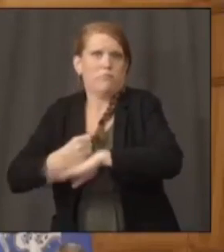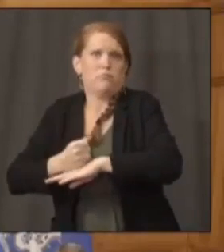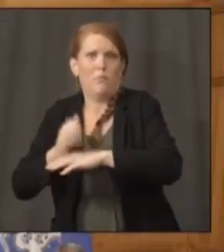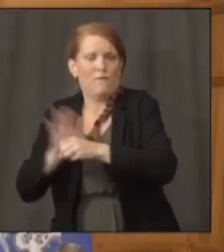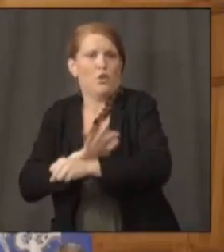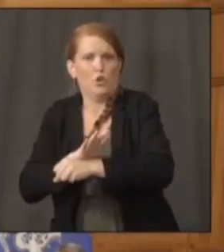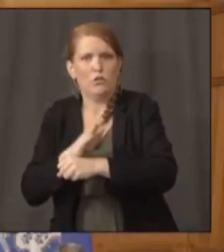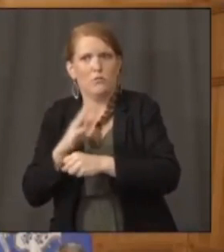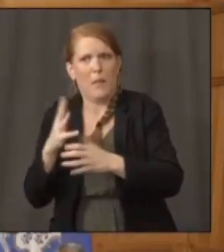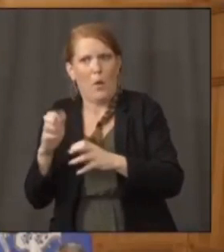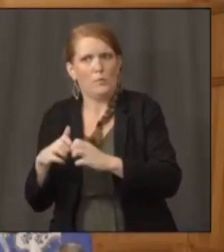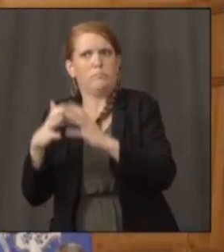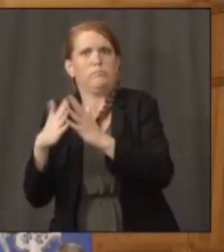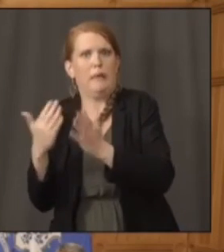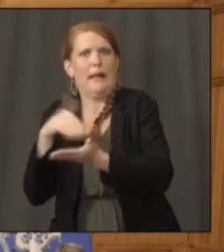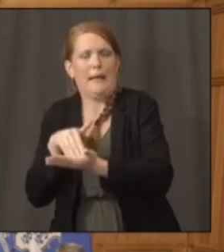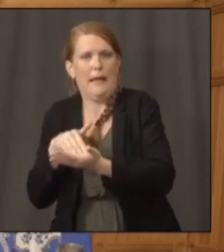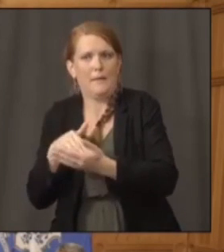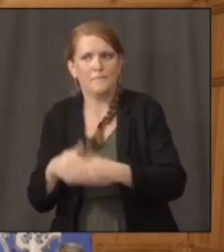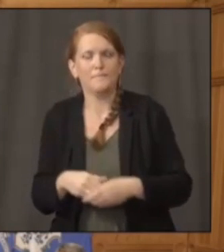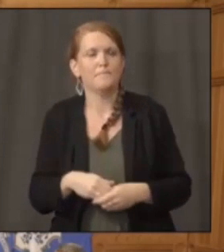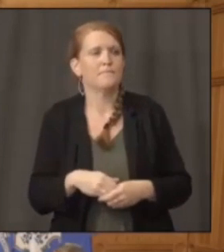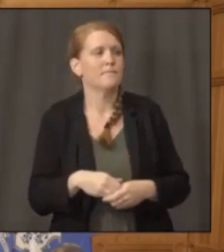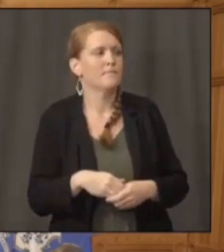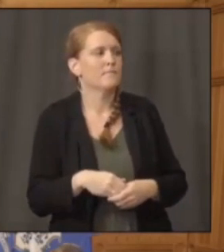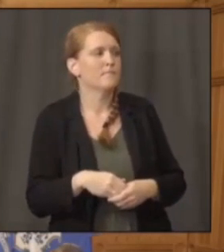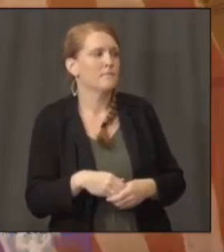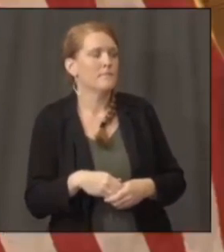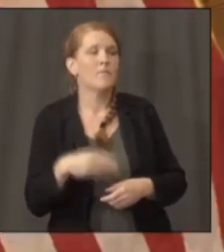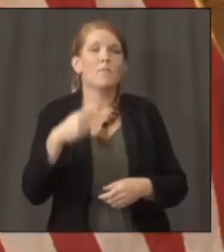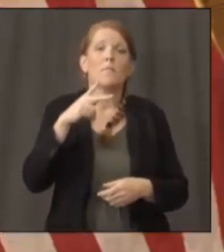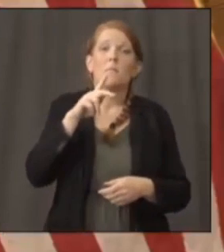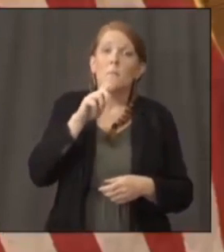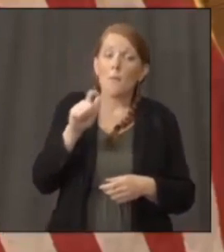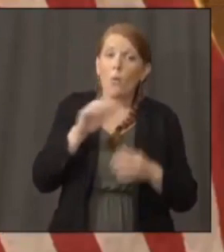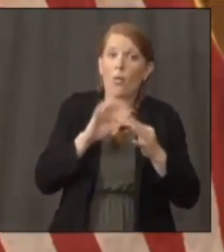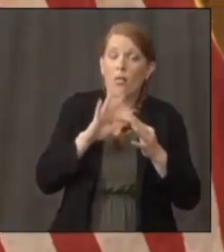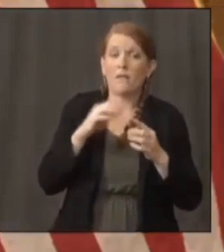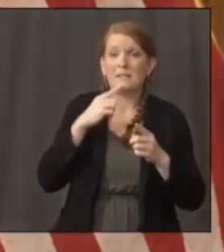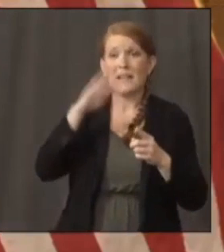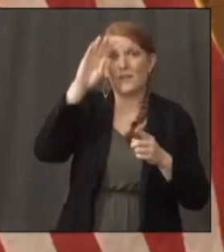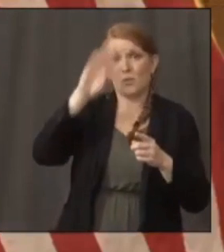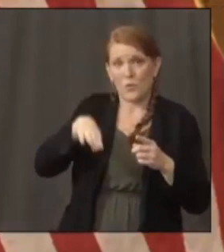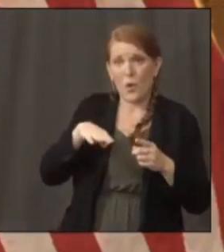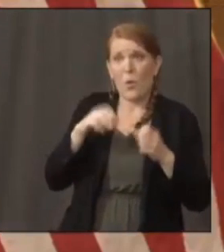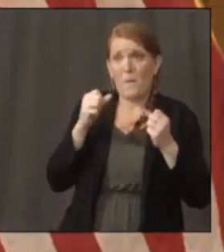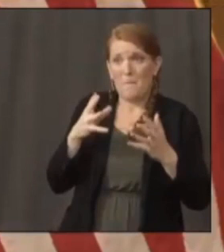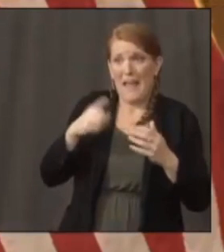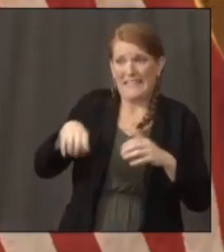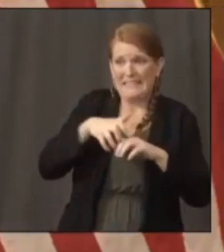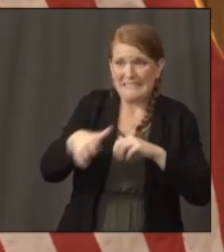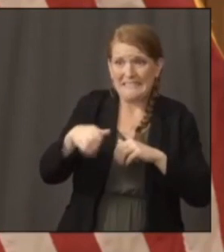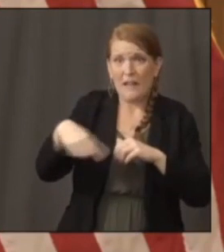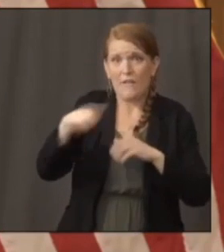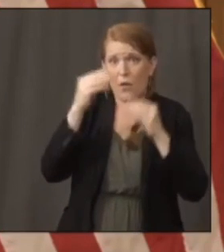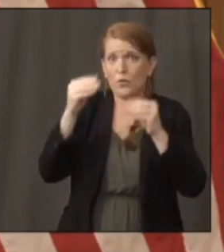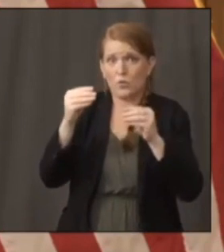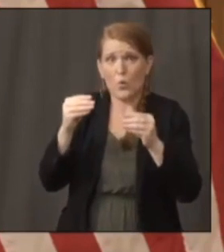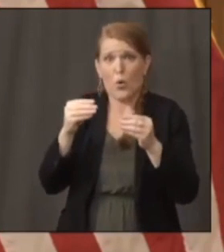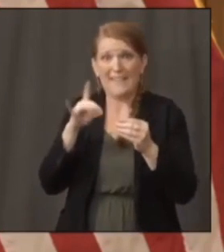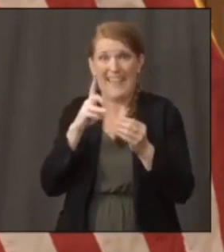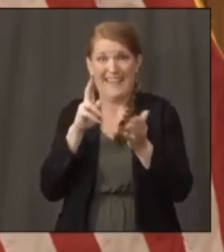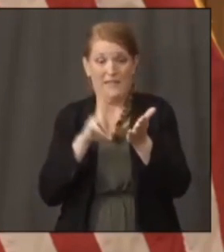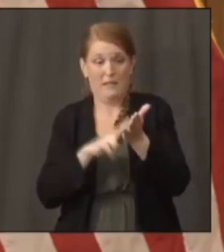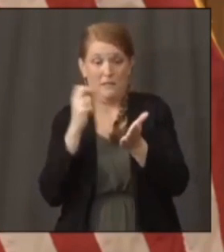to the fact that we've had hundreds upon hundreds of these small stores who have self-certified with the state of Connecticut that they're following the